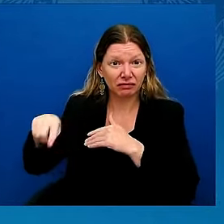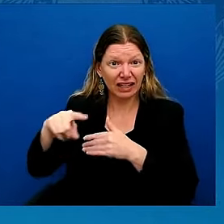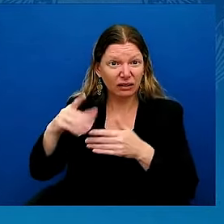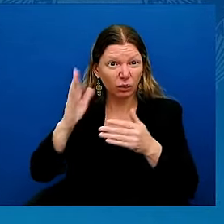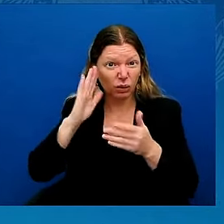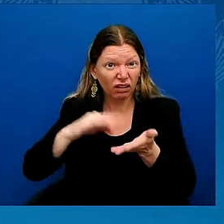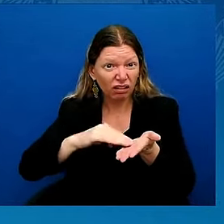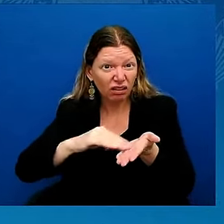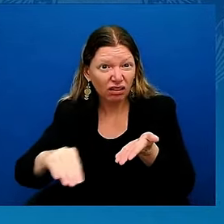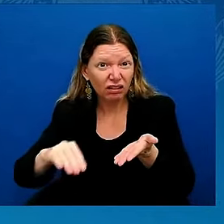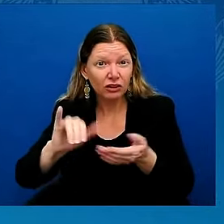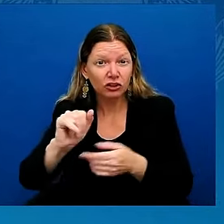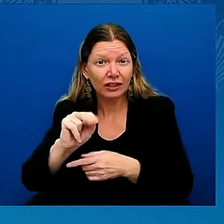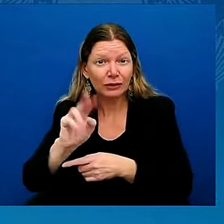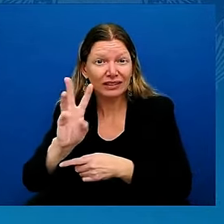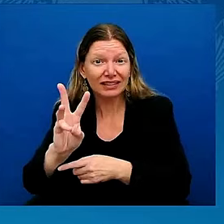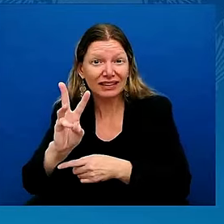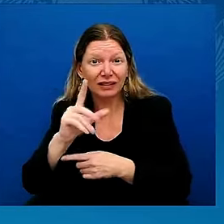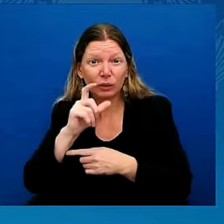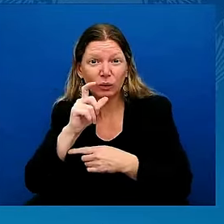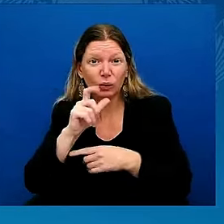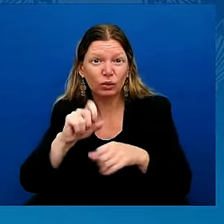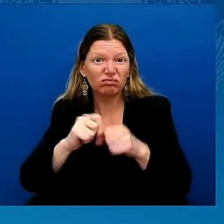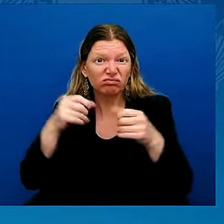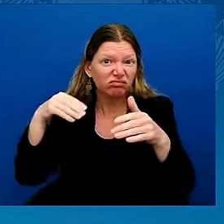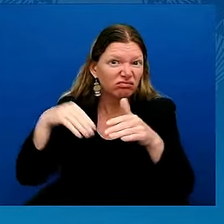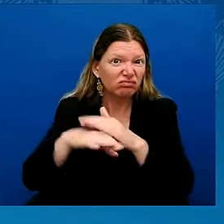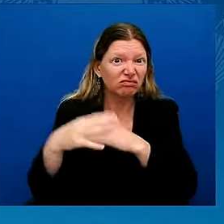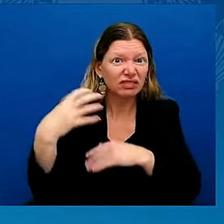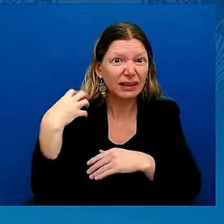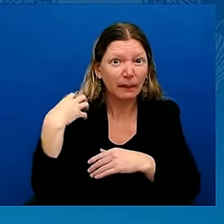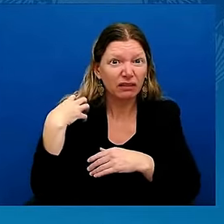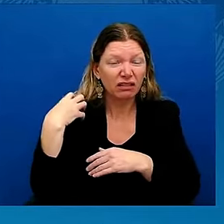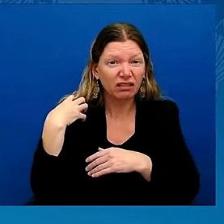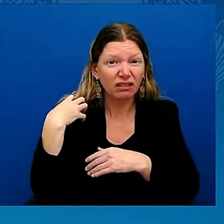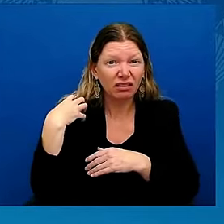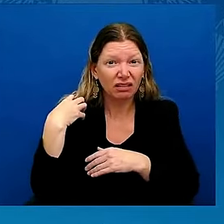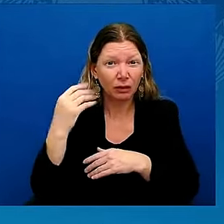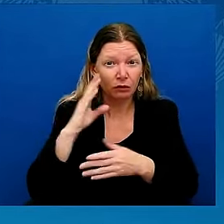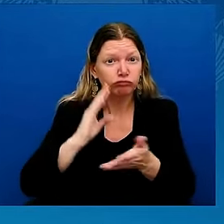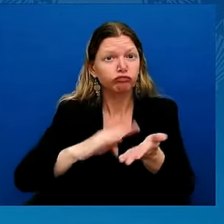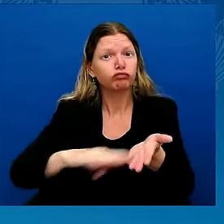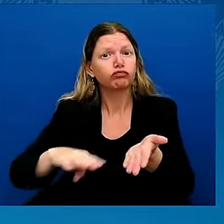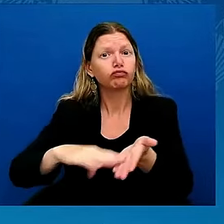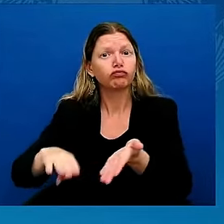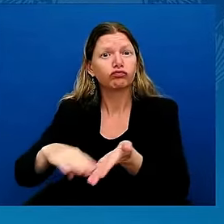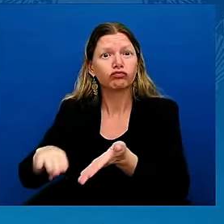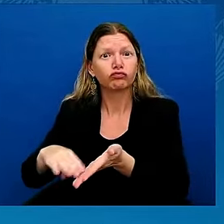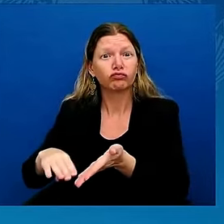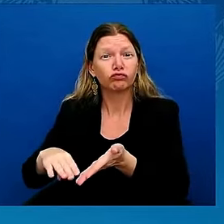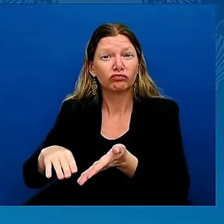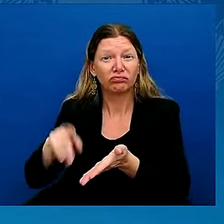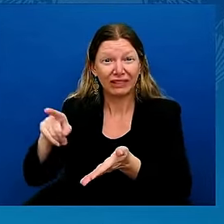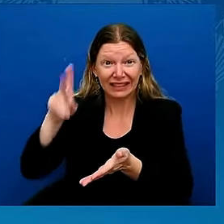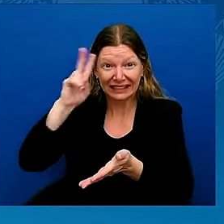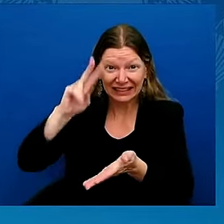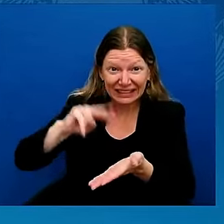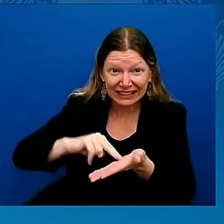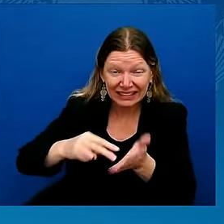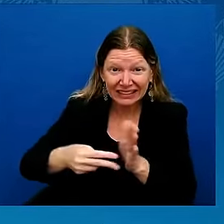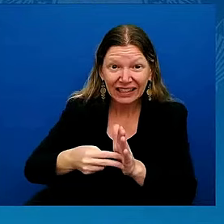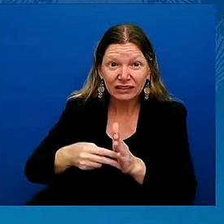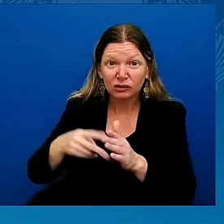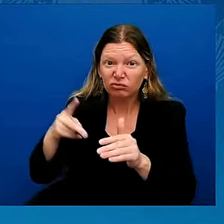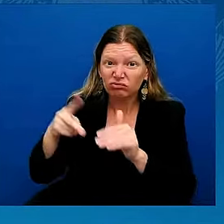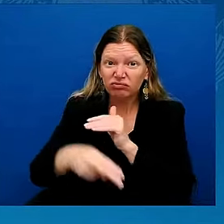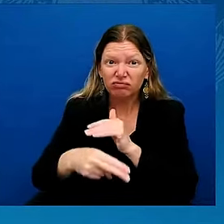They intend to end the Affordable Care Act and threaten the health care of more than 5 million Latinos in our country. All based on, I'm sure many